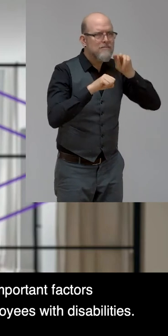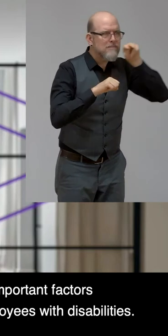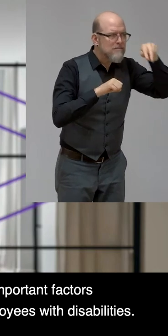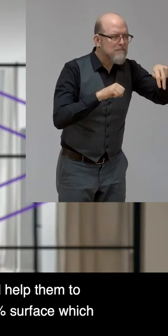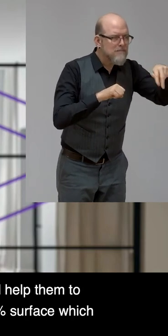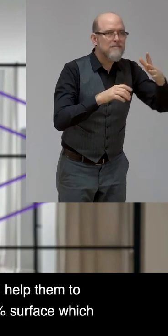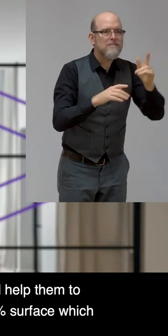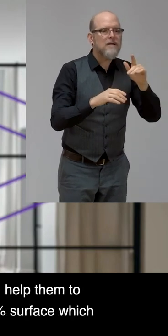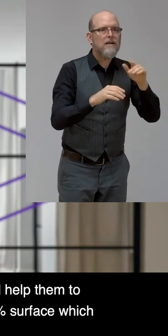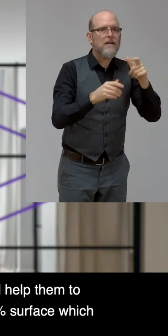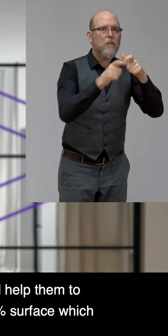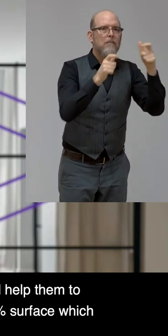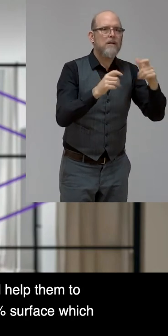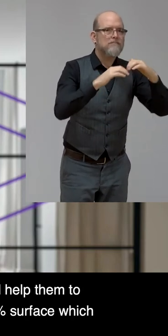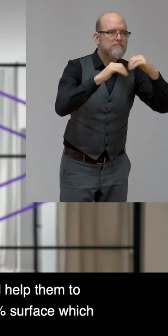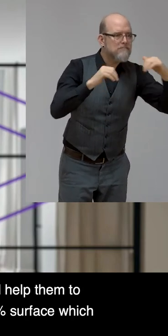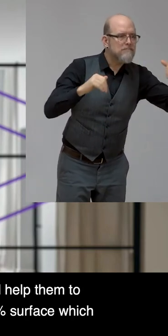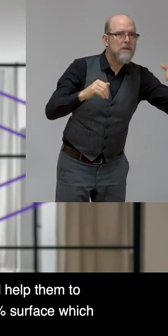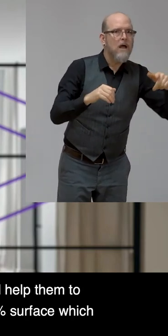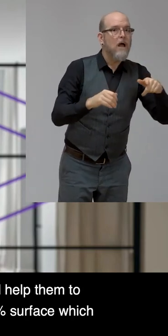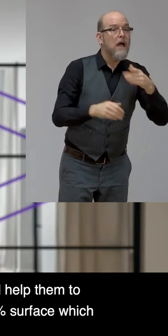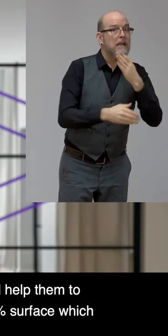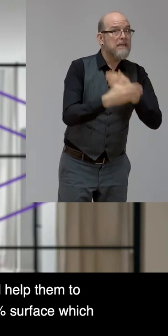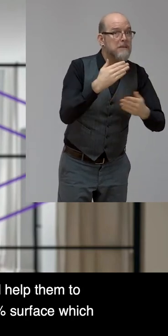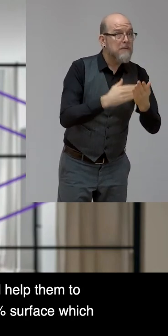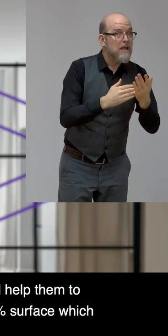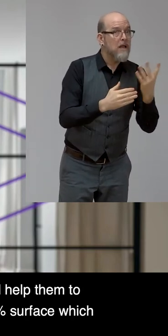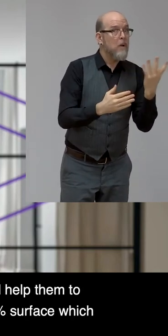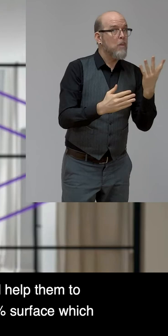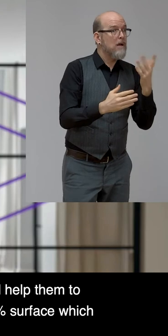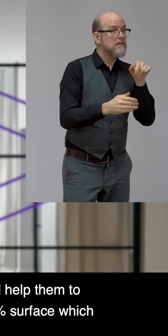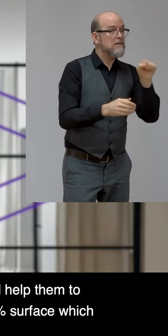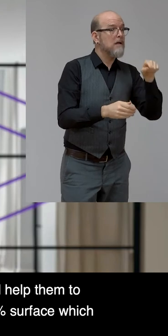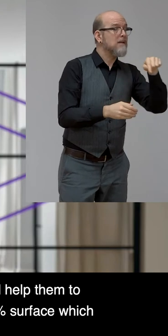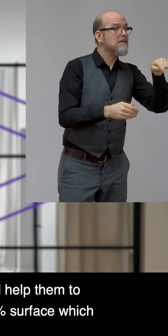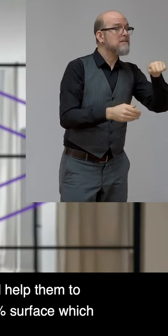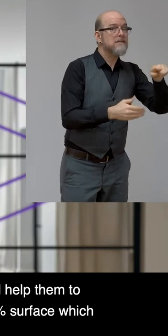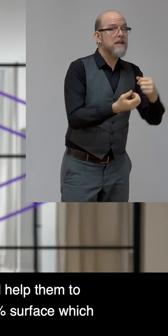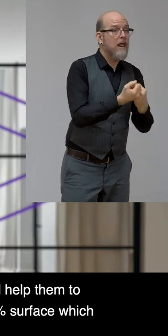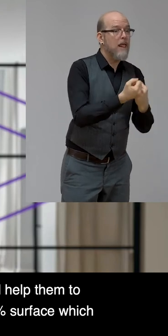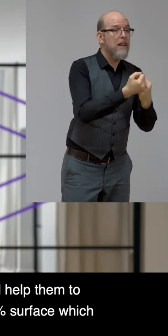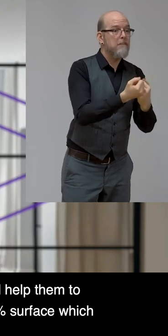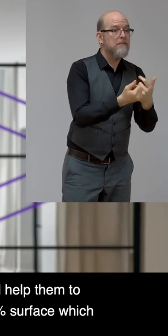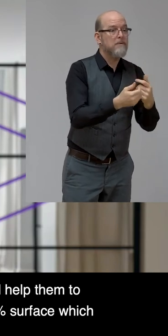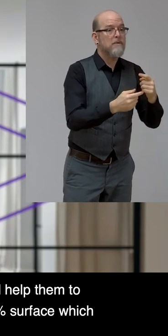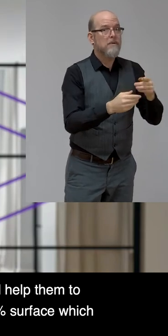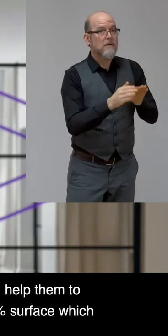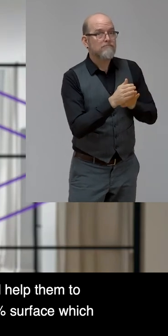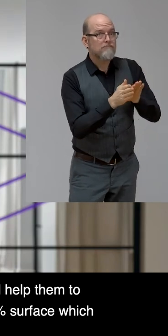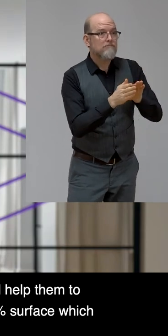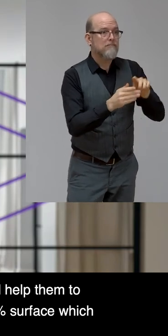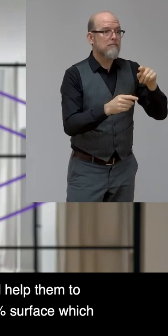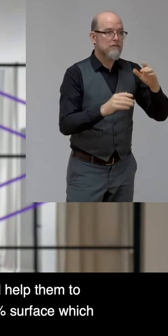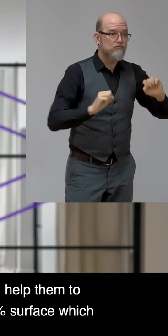disabilities and what will help them to be more engaged, what will help them to be more, to thrive more. And I am optimistic,